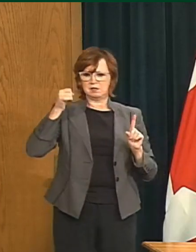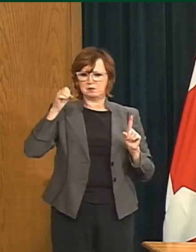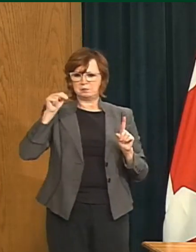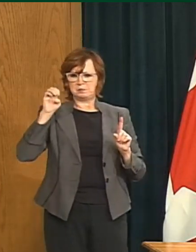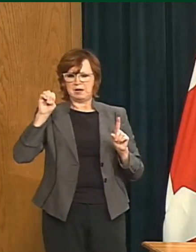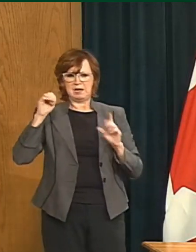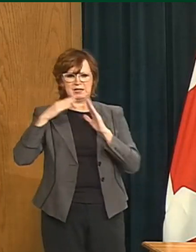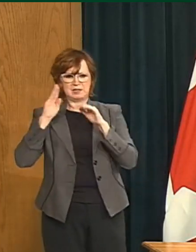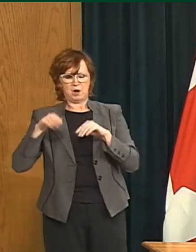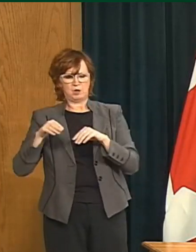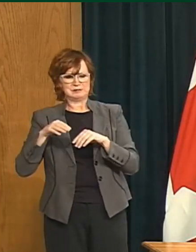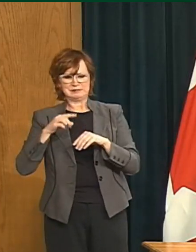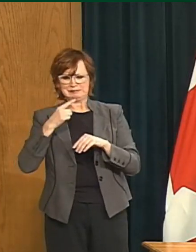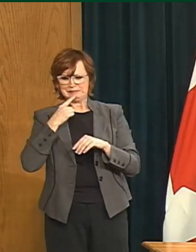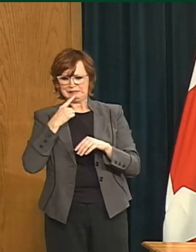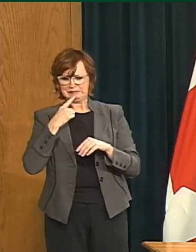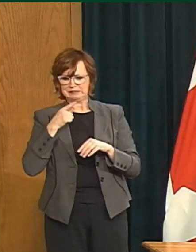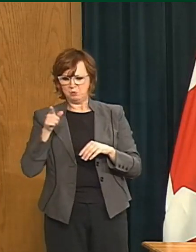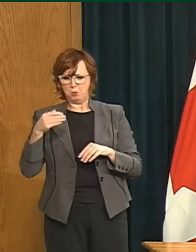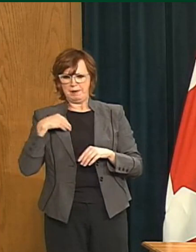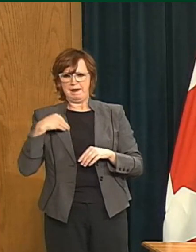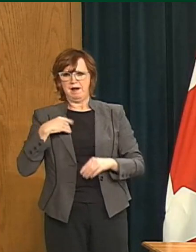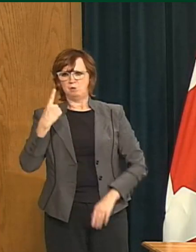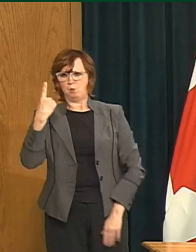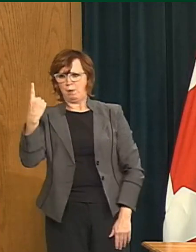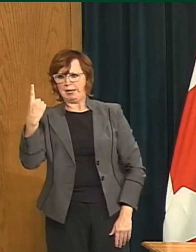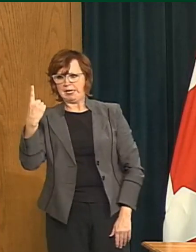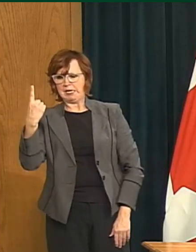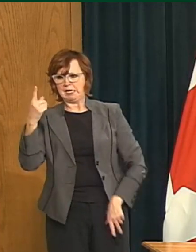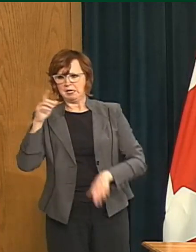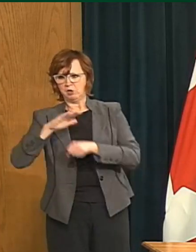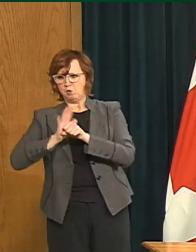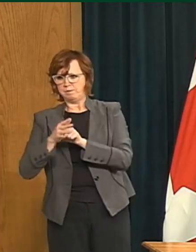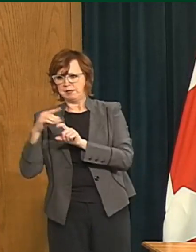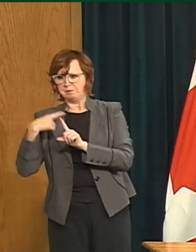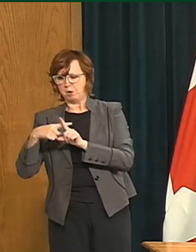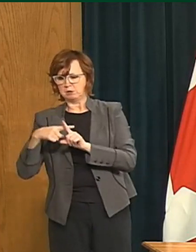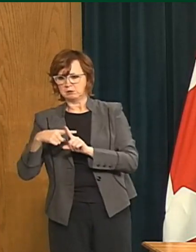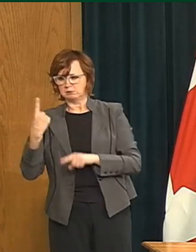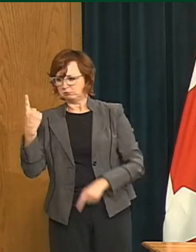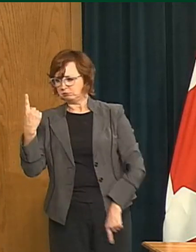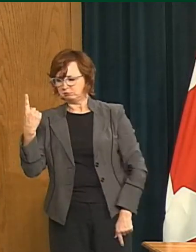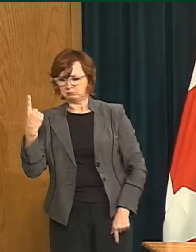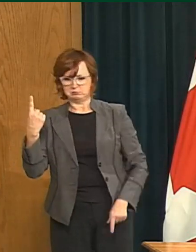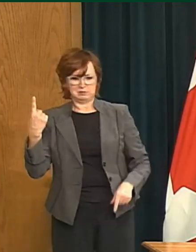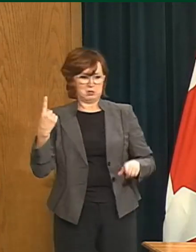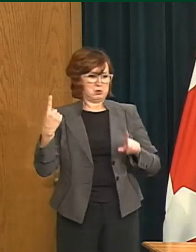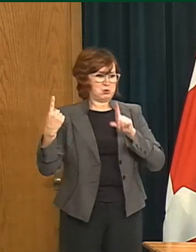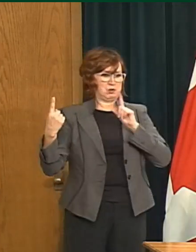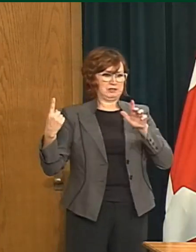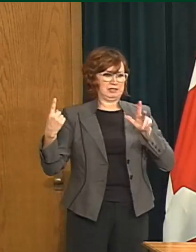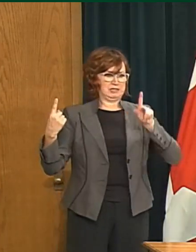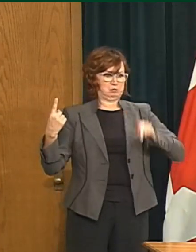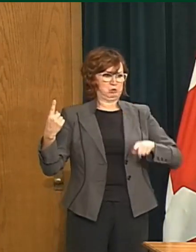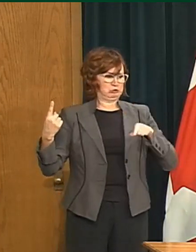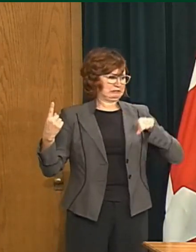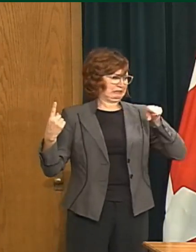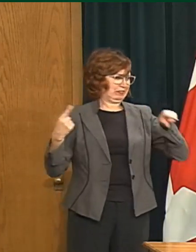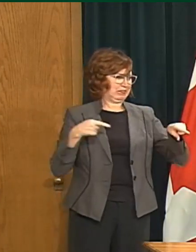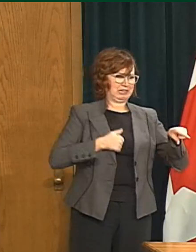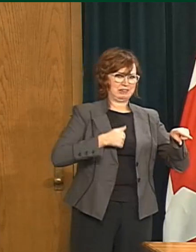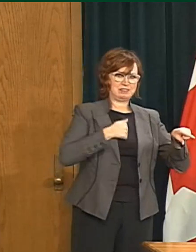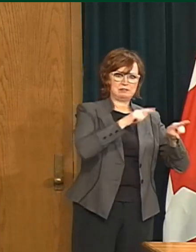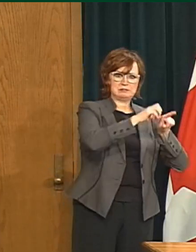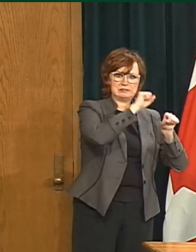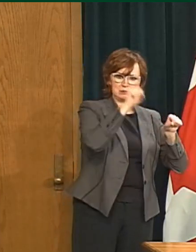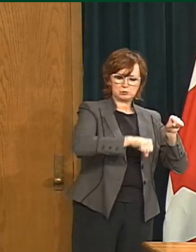that case is actually in Saskatoon and has no connection other than a post office box to that community, that would raise fears in that